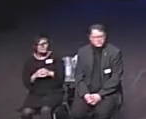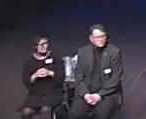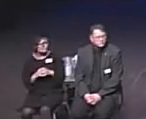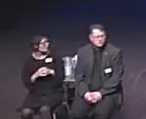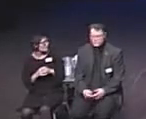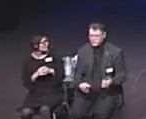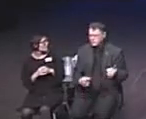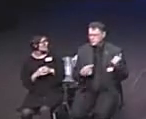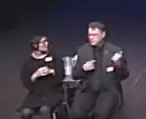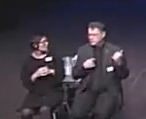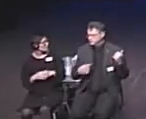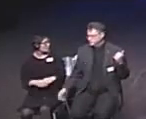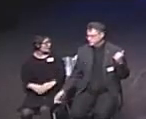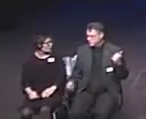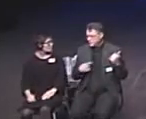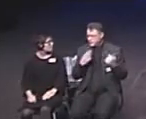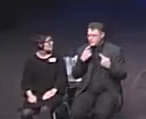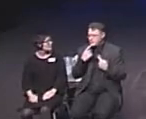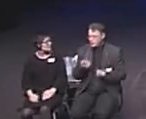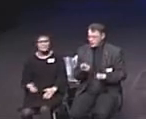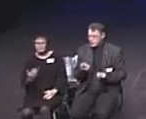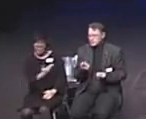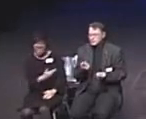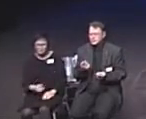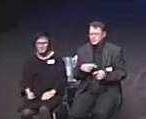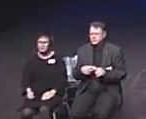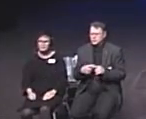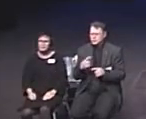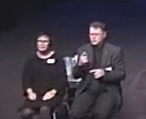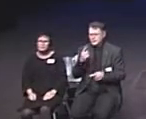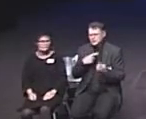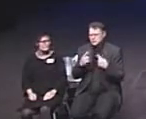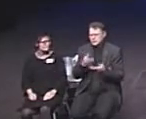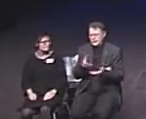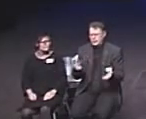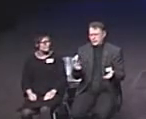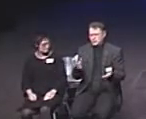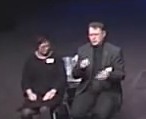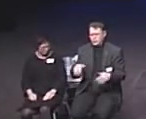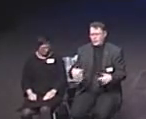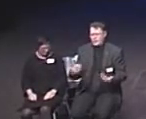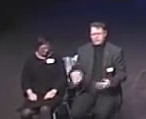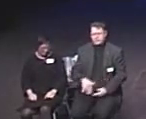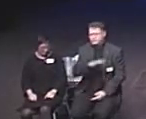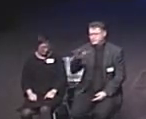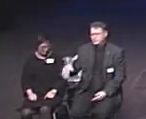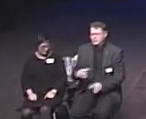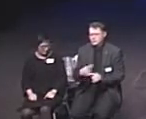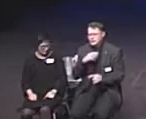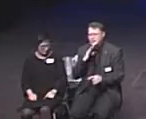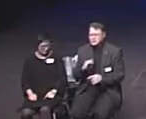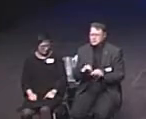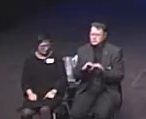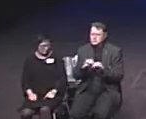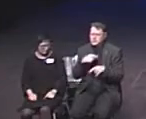I have to just admit here, thank you, Mariana, because we could actually talk about the exhibition all nice day pictures. Because it's so amazing, and